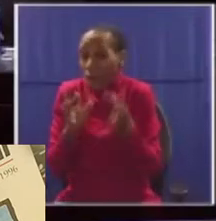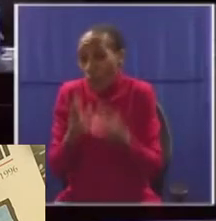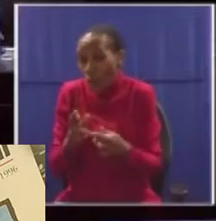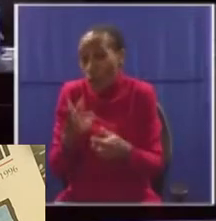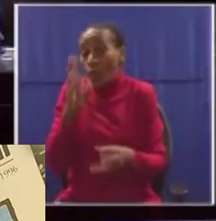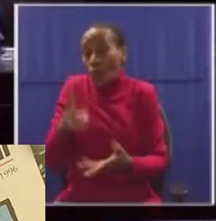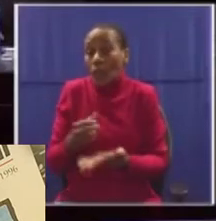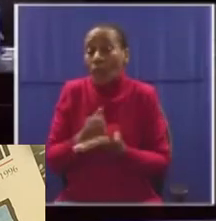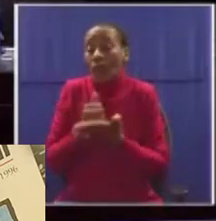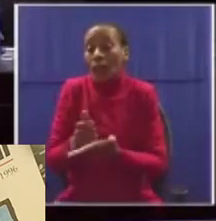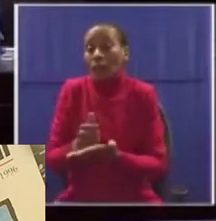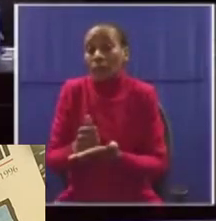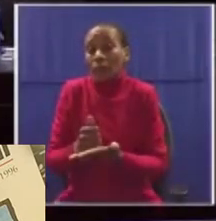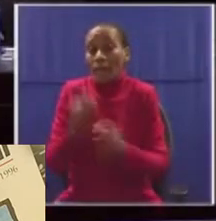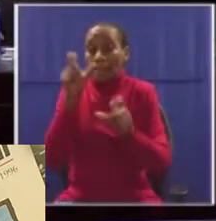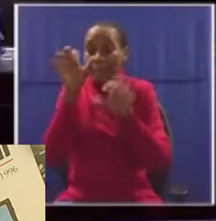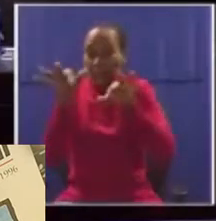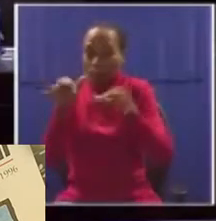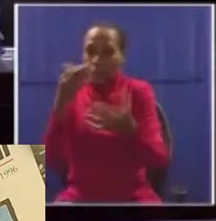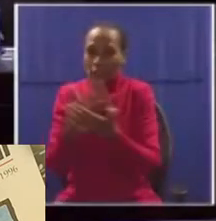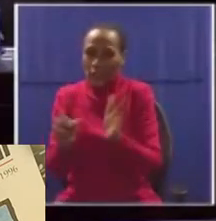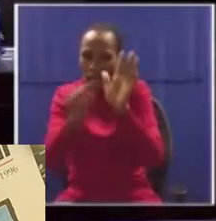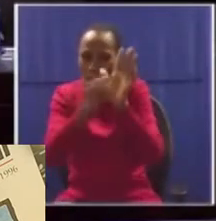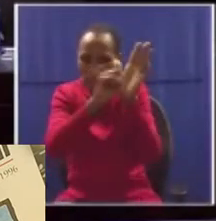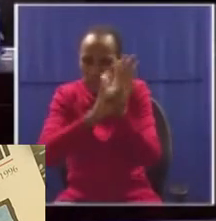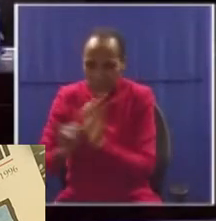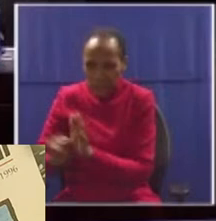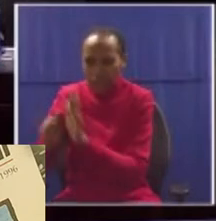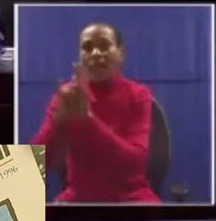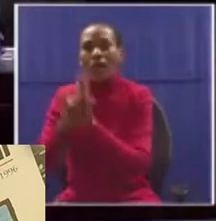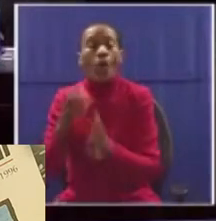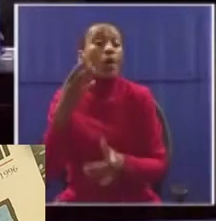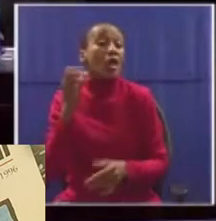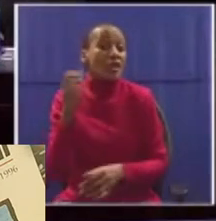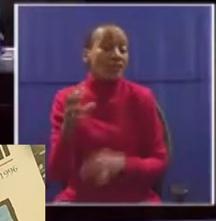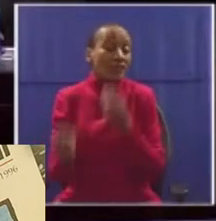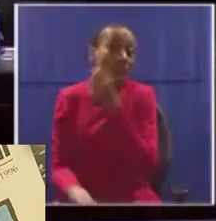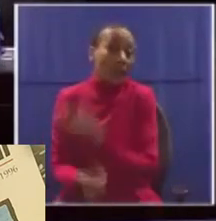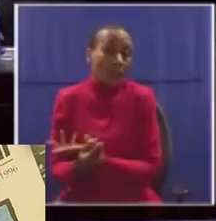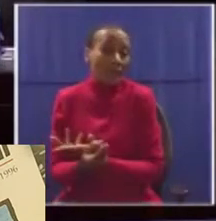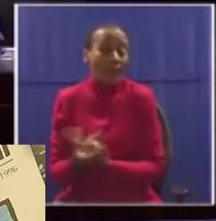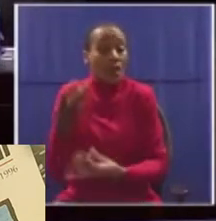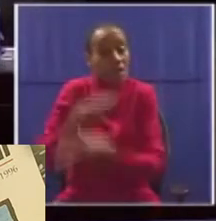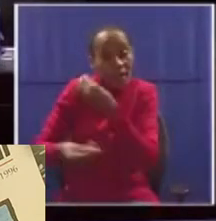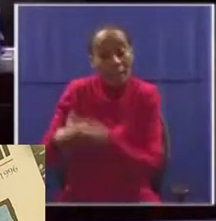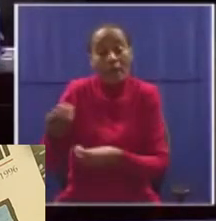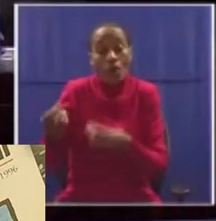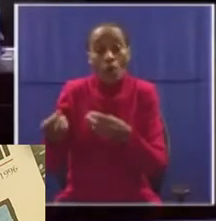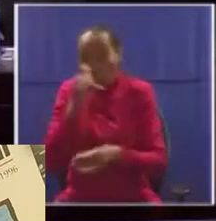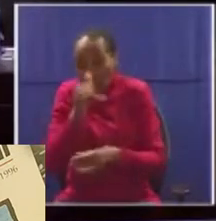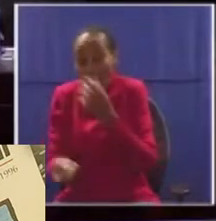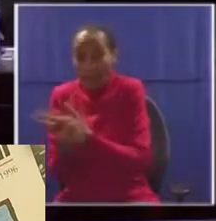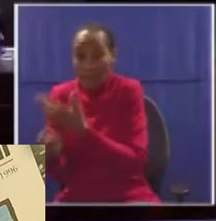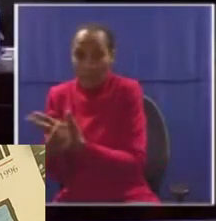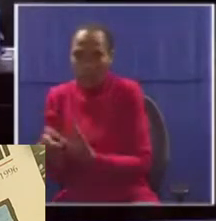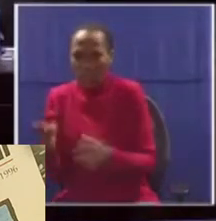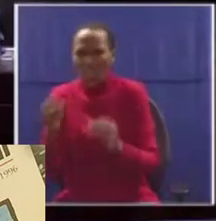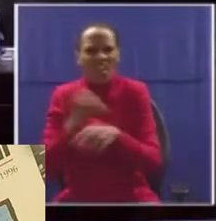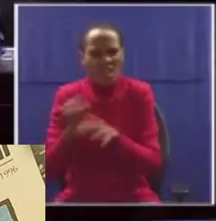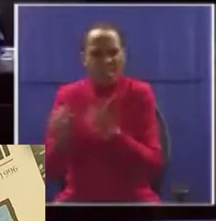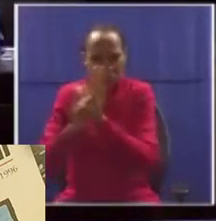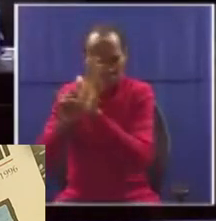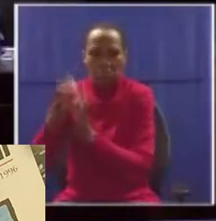easier to identify the beneficiaries of transactions that involve the proceeds of crime and Corruption suppose